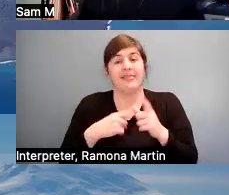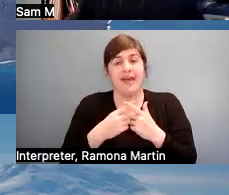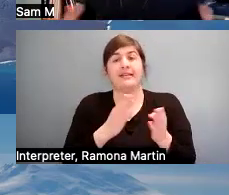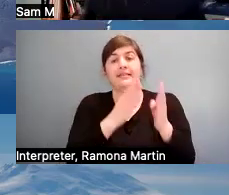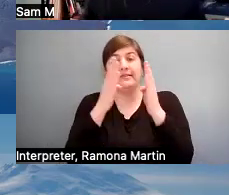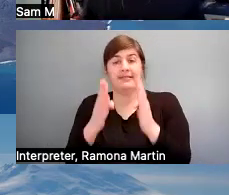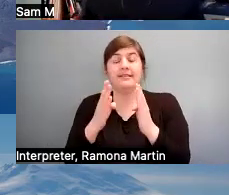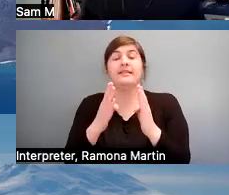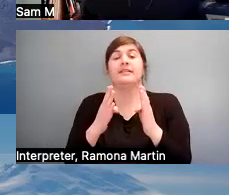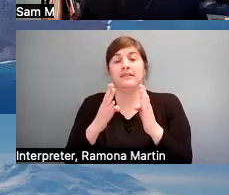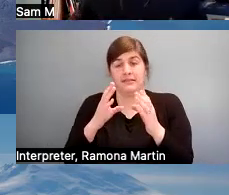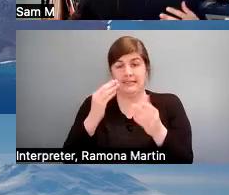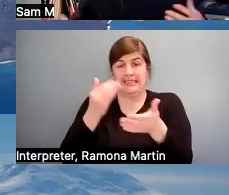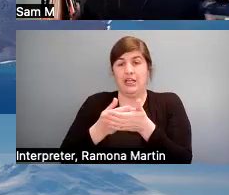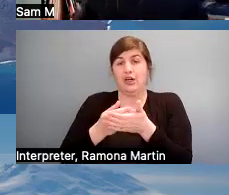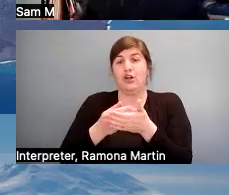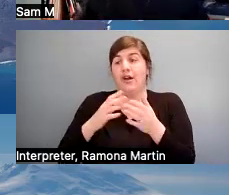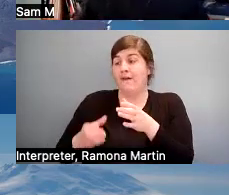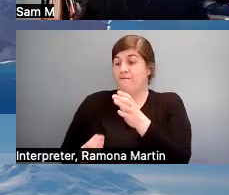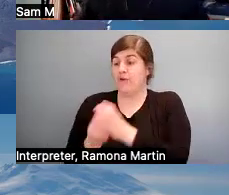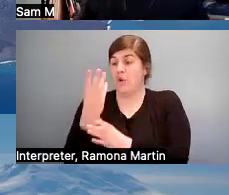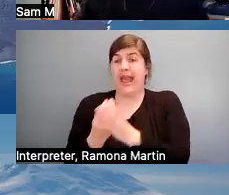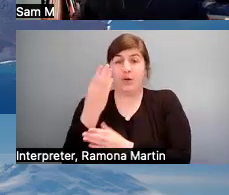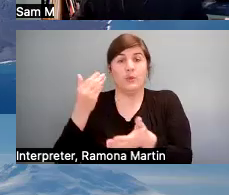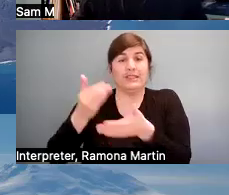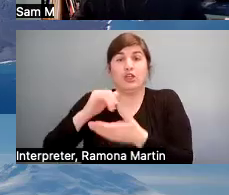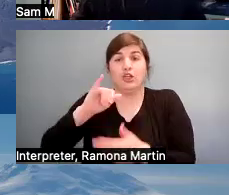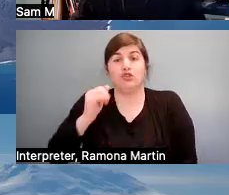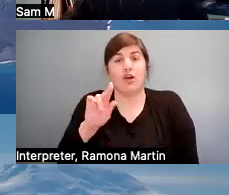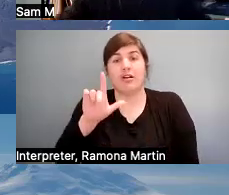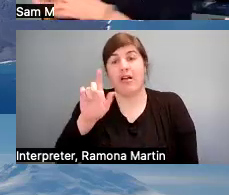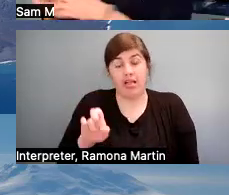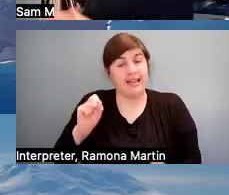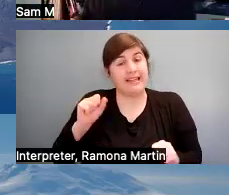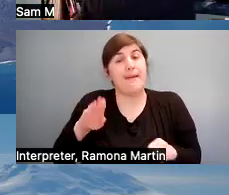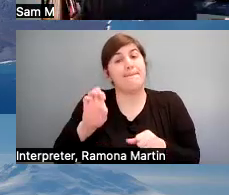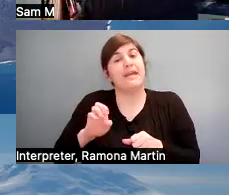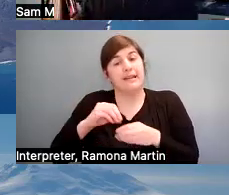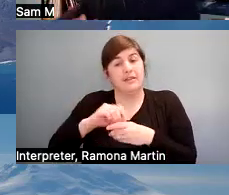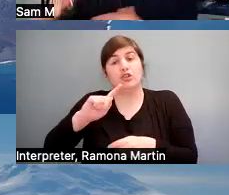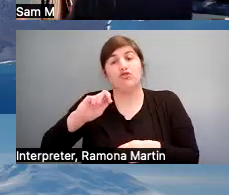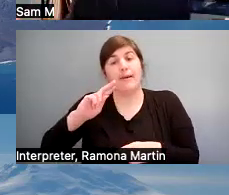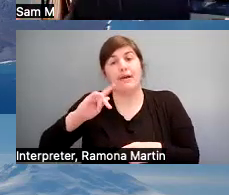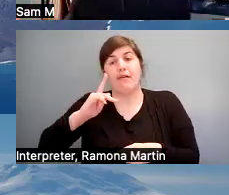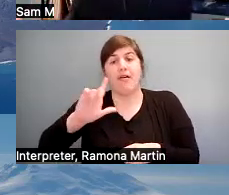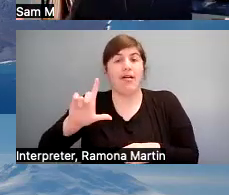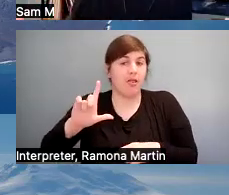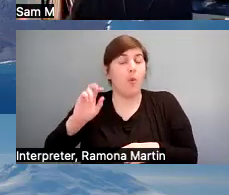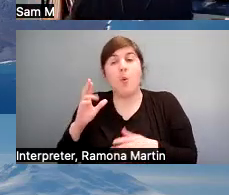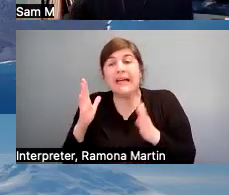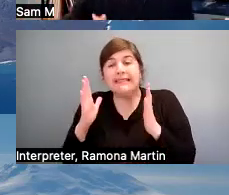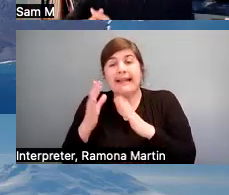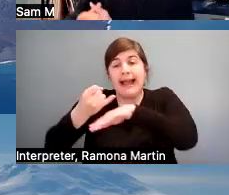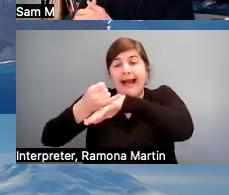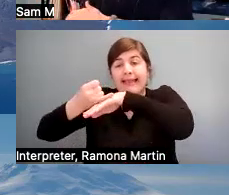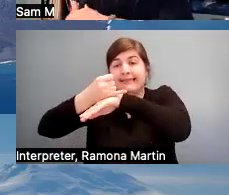middle of a jungle. So you can have volcanoes in tropical regions. You can have volcanoes as tiny islands in the middle of the ocean. You